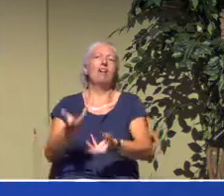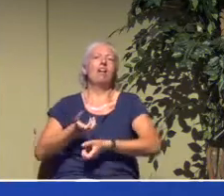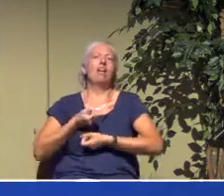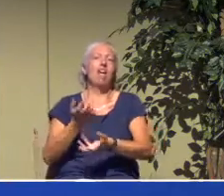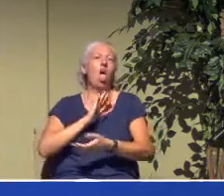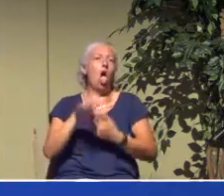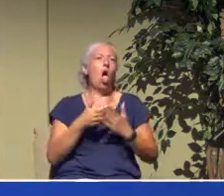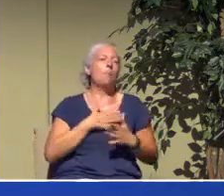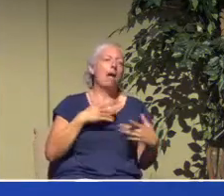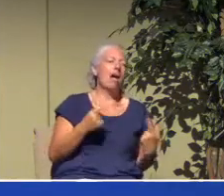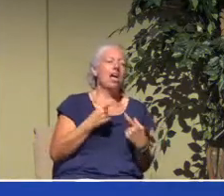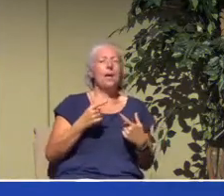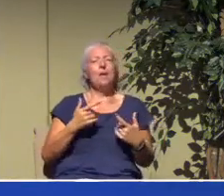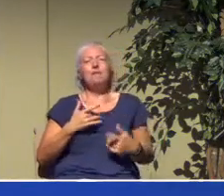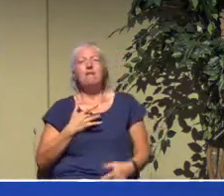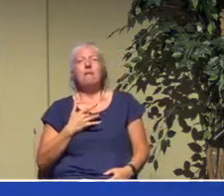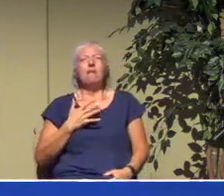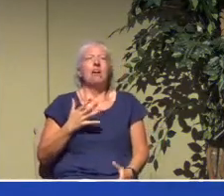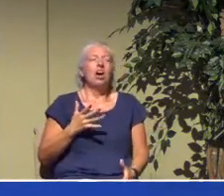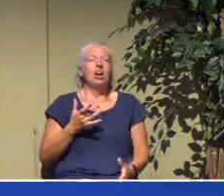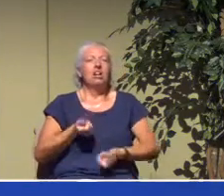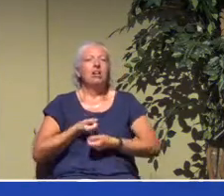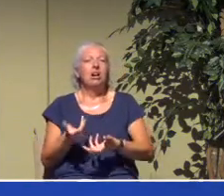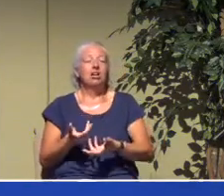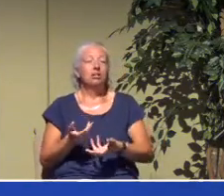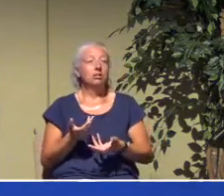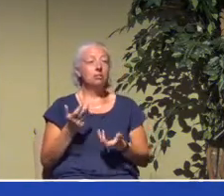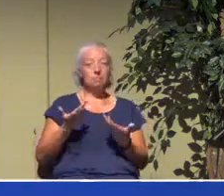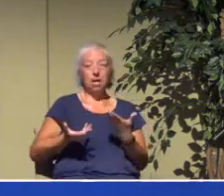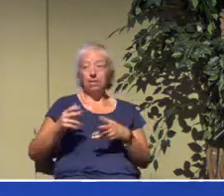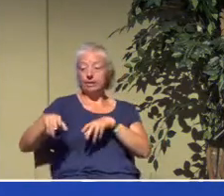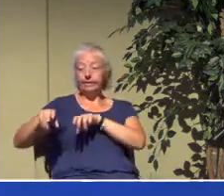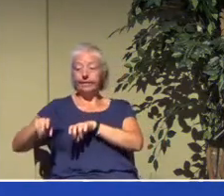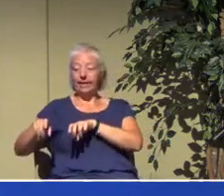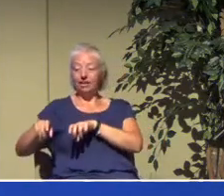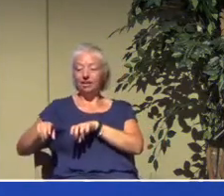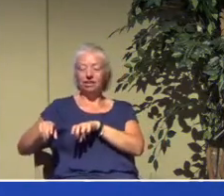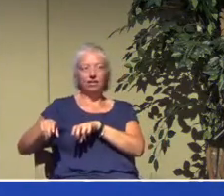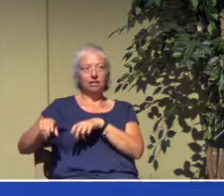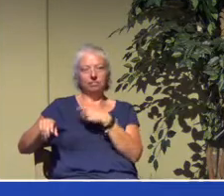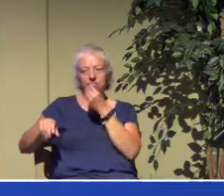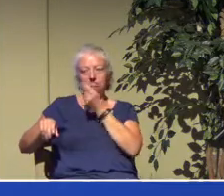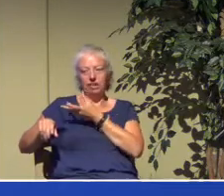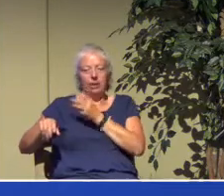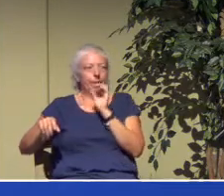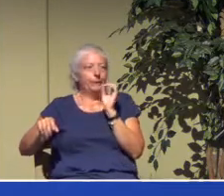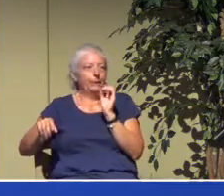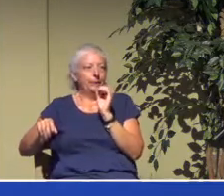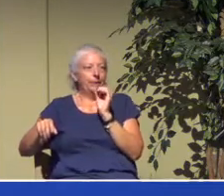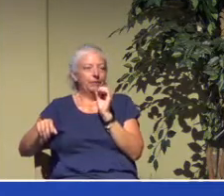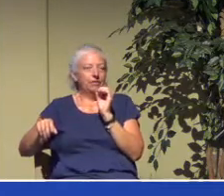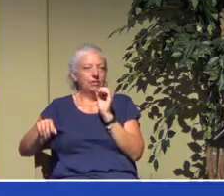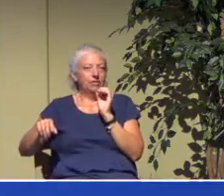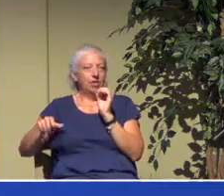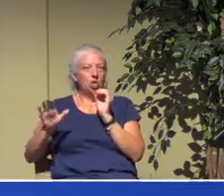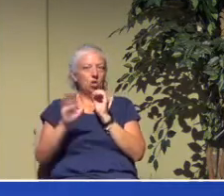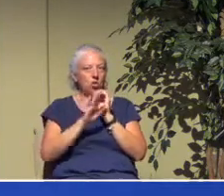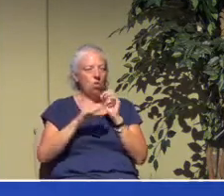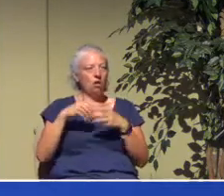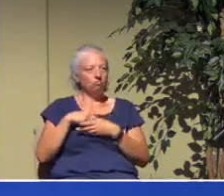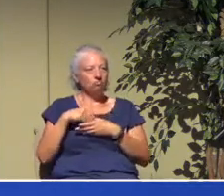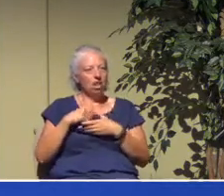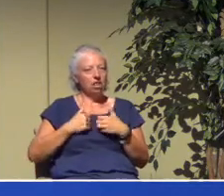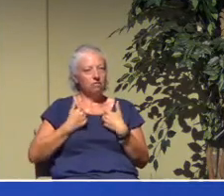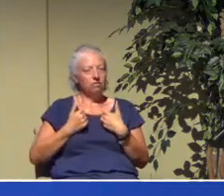pains. You can be sitting here with stuff that you don't even tell your neighbor. Why? Well, we